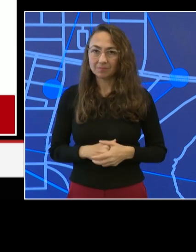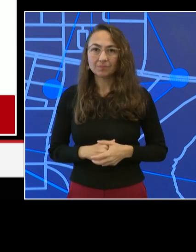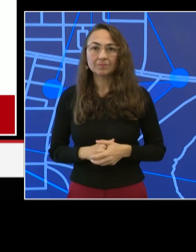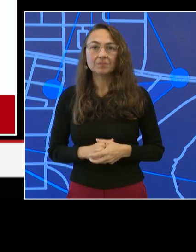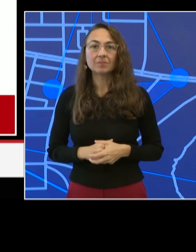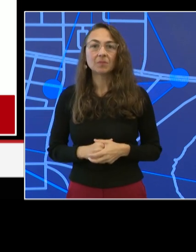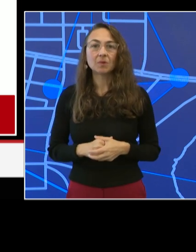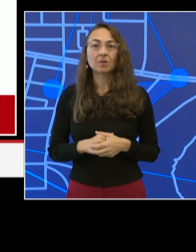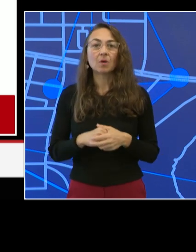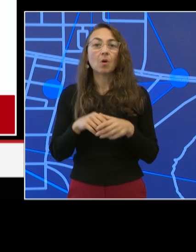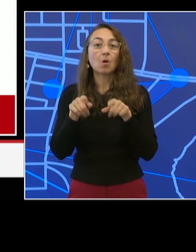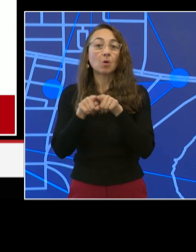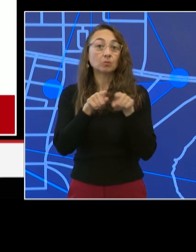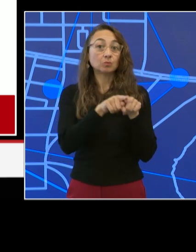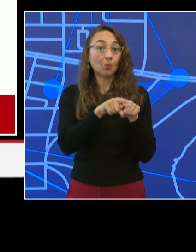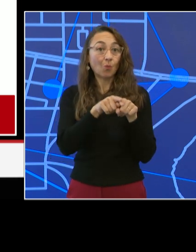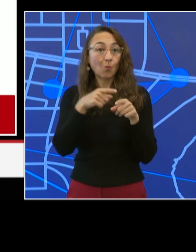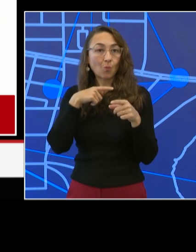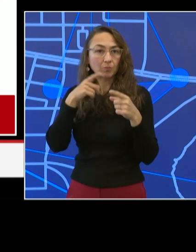decided that we would stand up